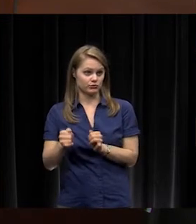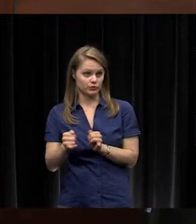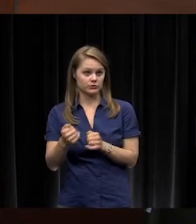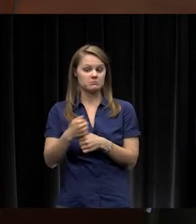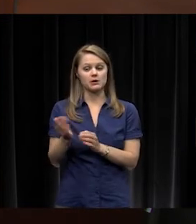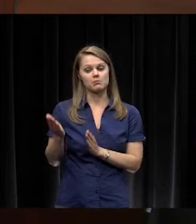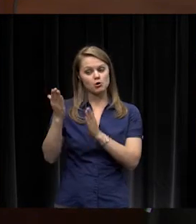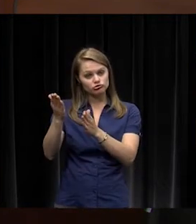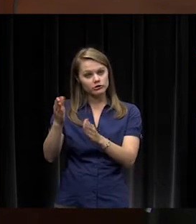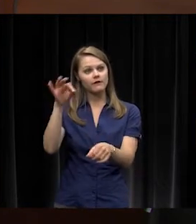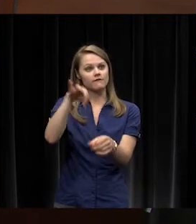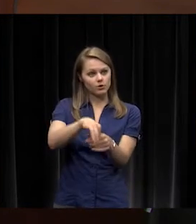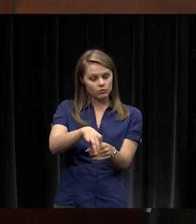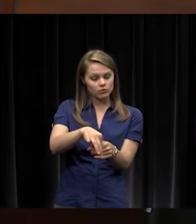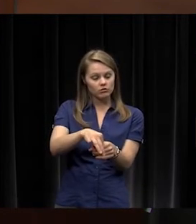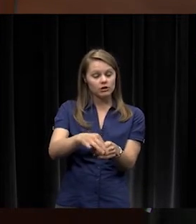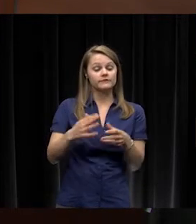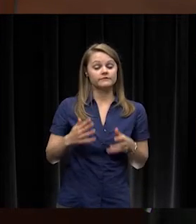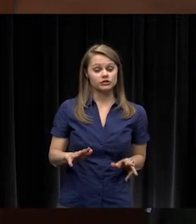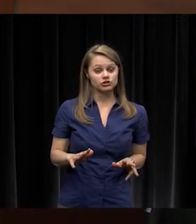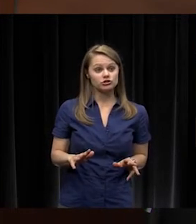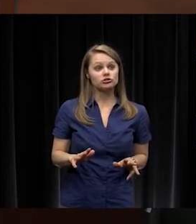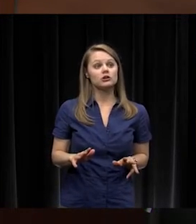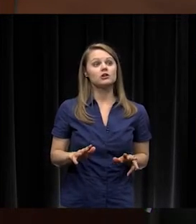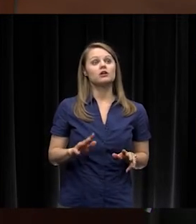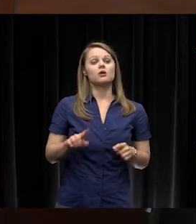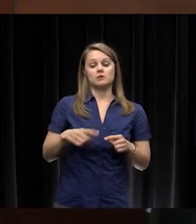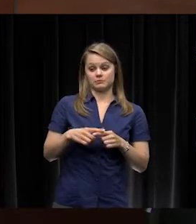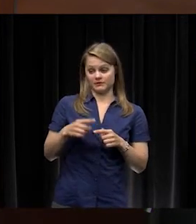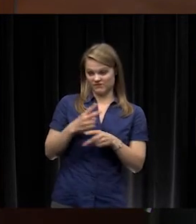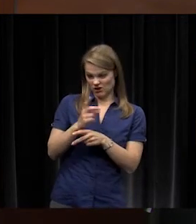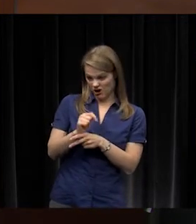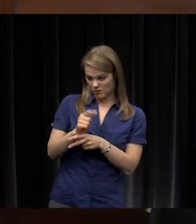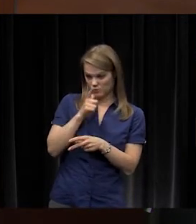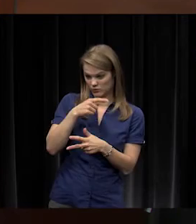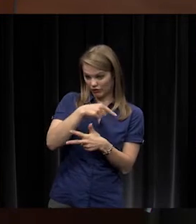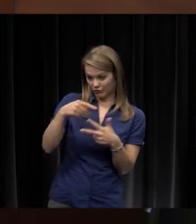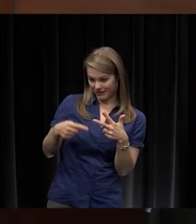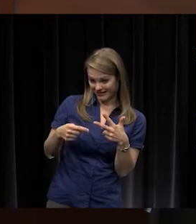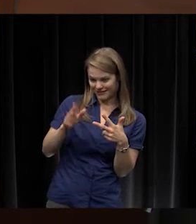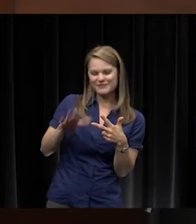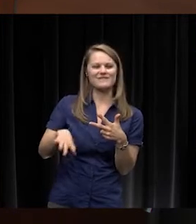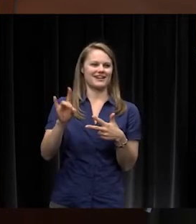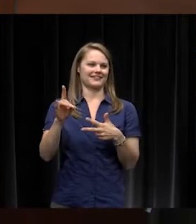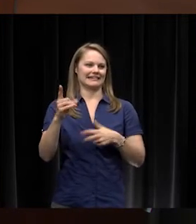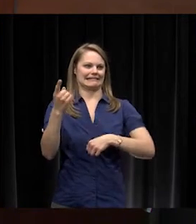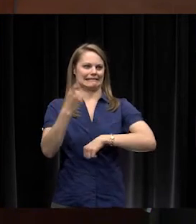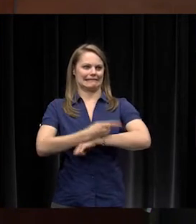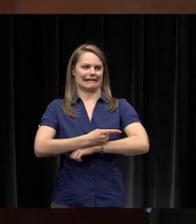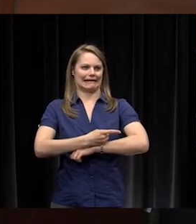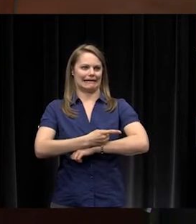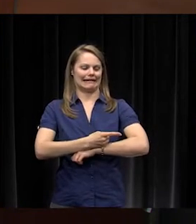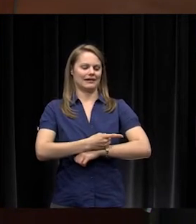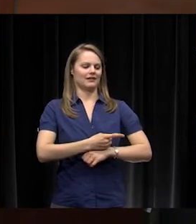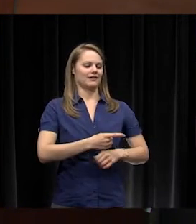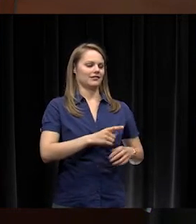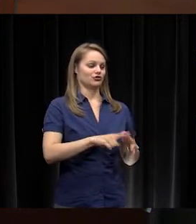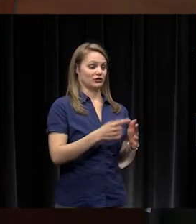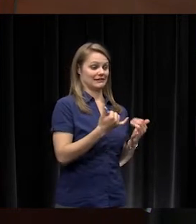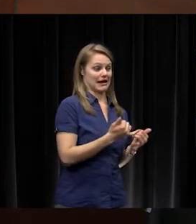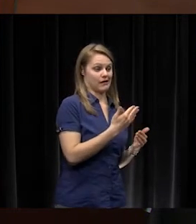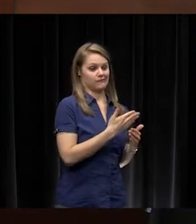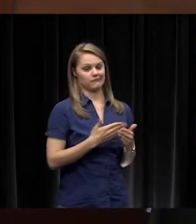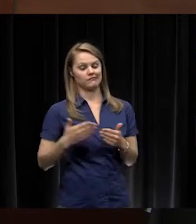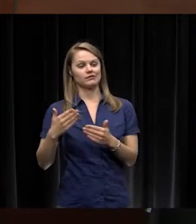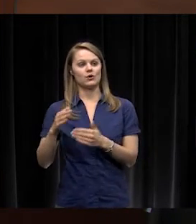that. Then sometime when we figure out who the three are, we'll figure out a date between now and August 9th. August 9th will